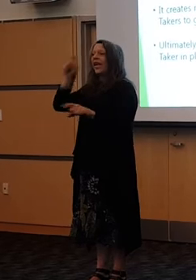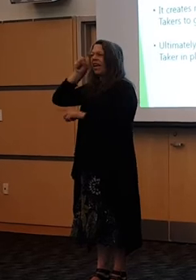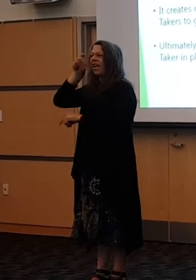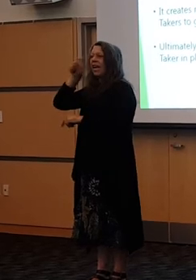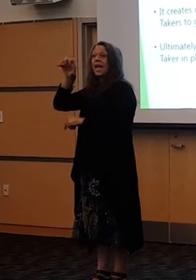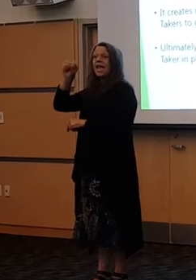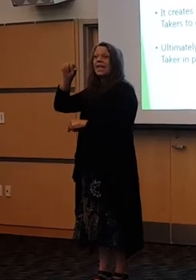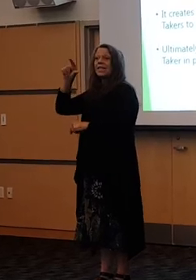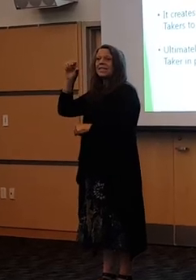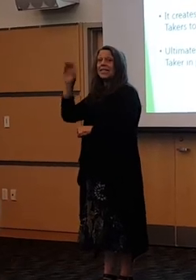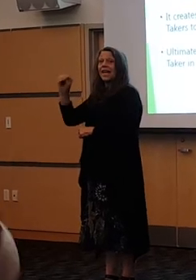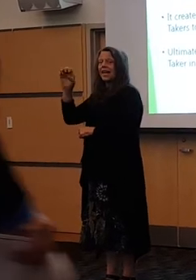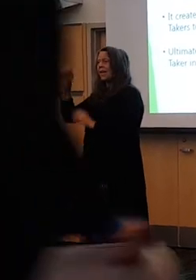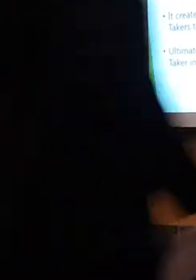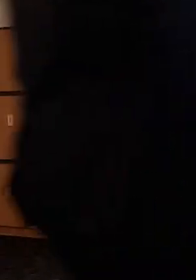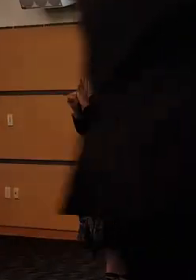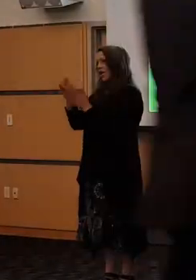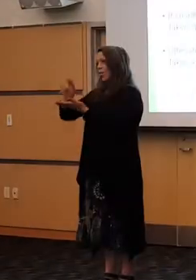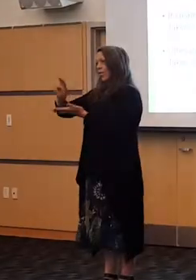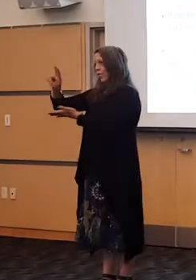Welcome.